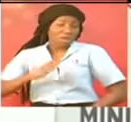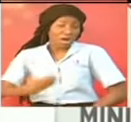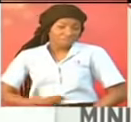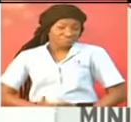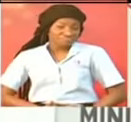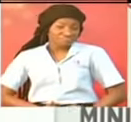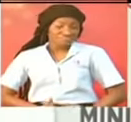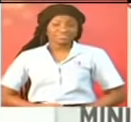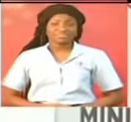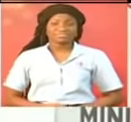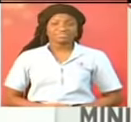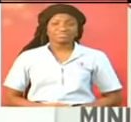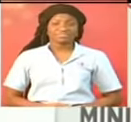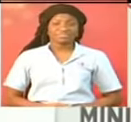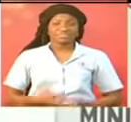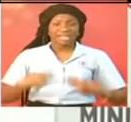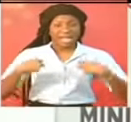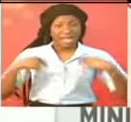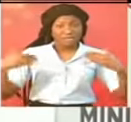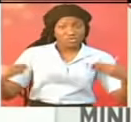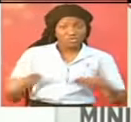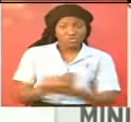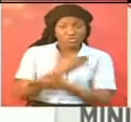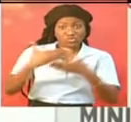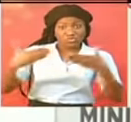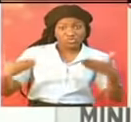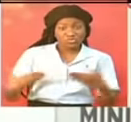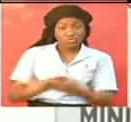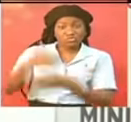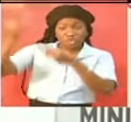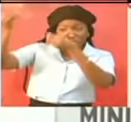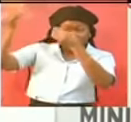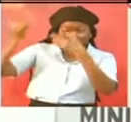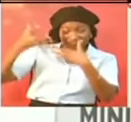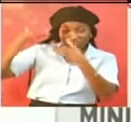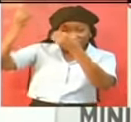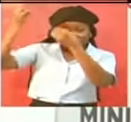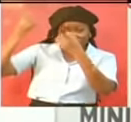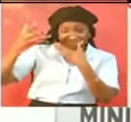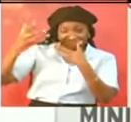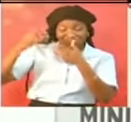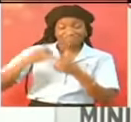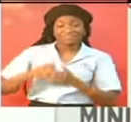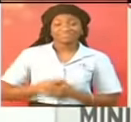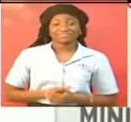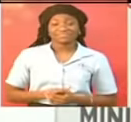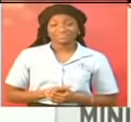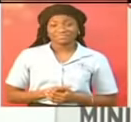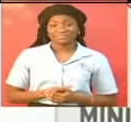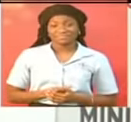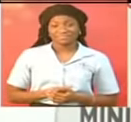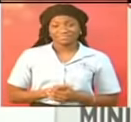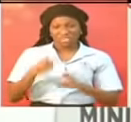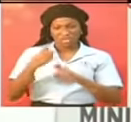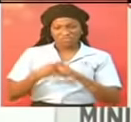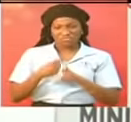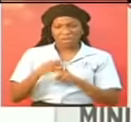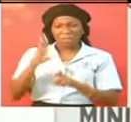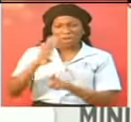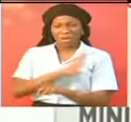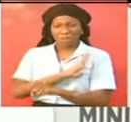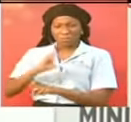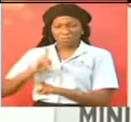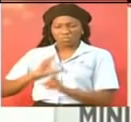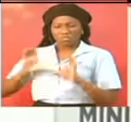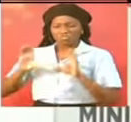We have some new news. This is really as a result of the National Immunization Technical Advisory Group, which is a